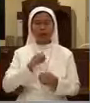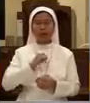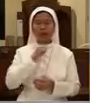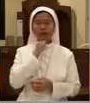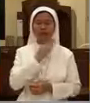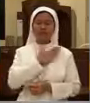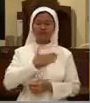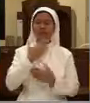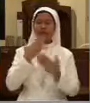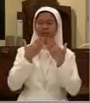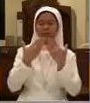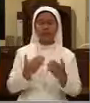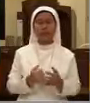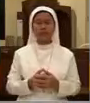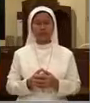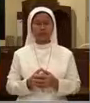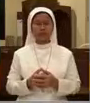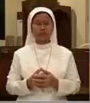appreciate.